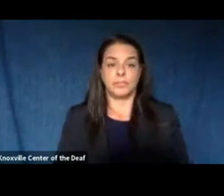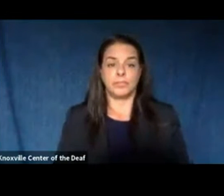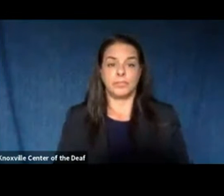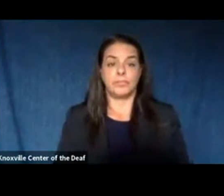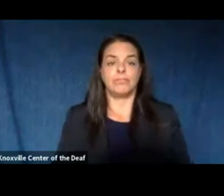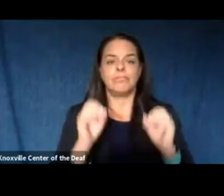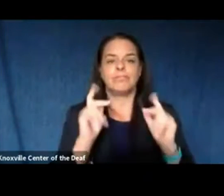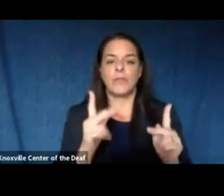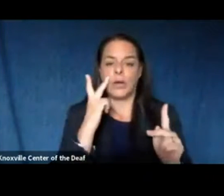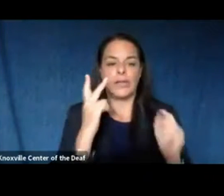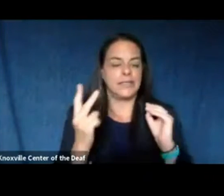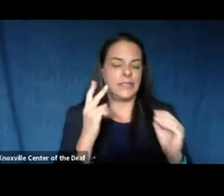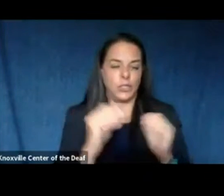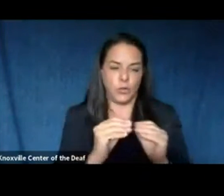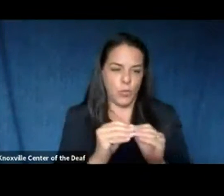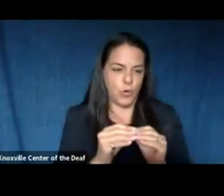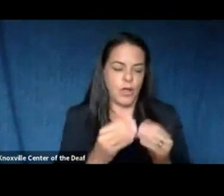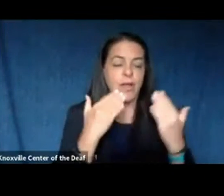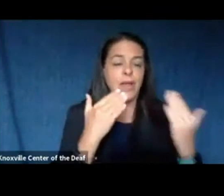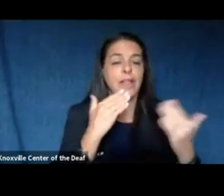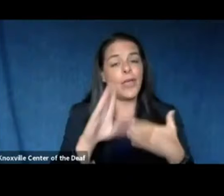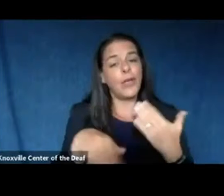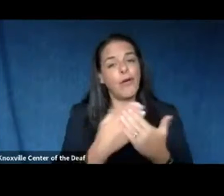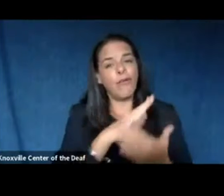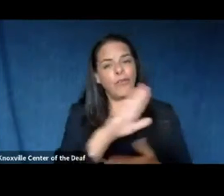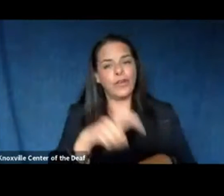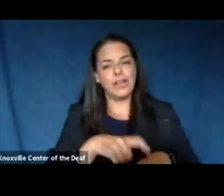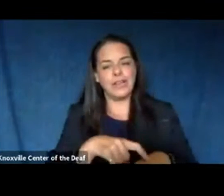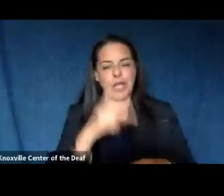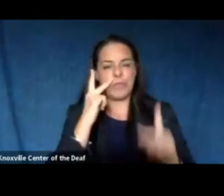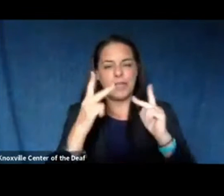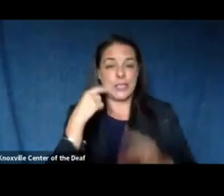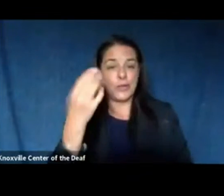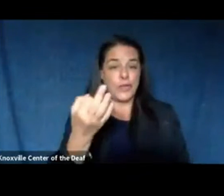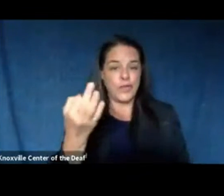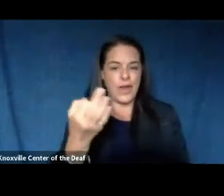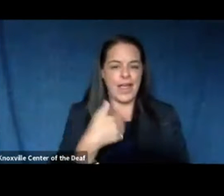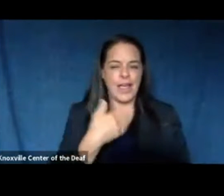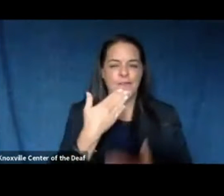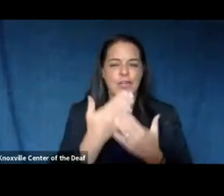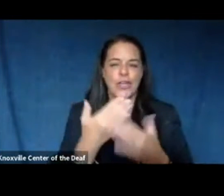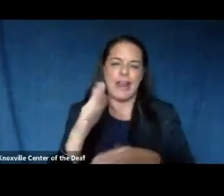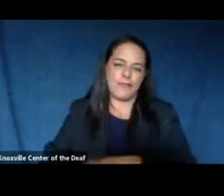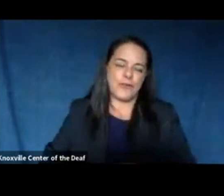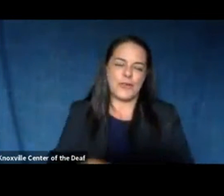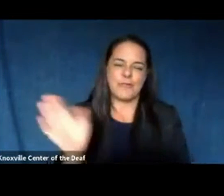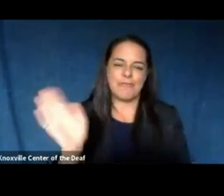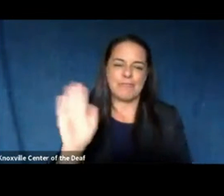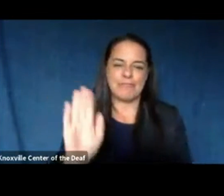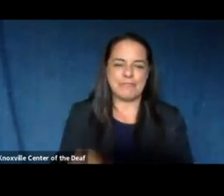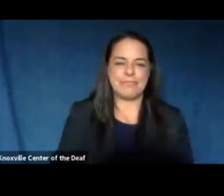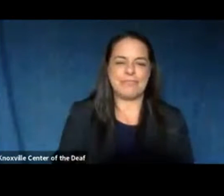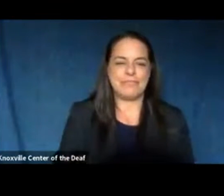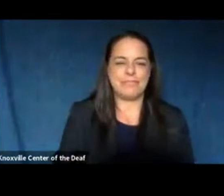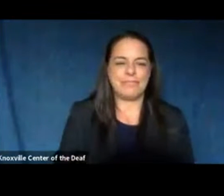All right, not seeing any other questions come in. Thank you all for your time, and we will see you on Friday. Have a good rest of your day.